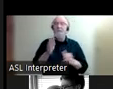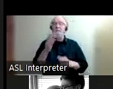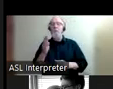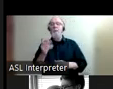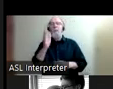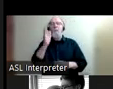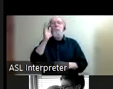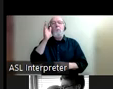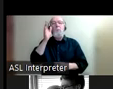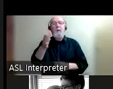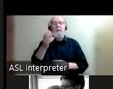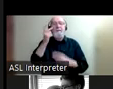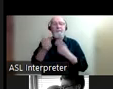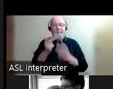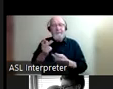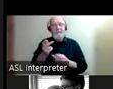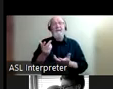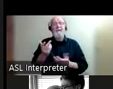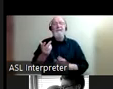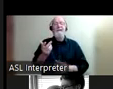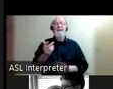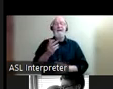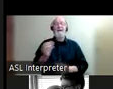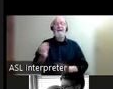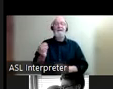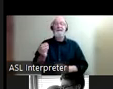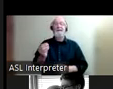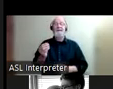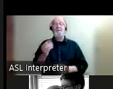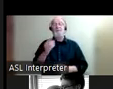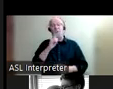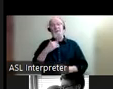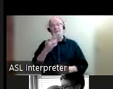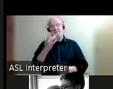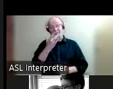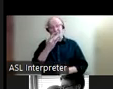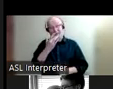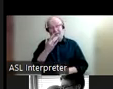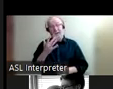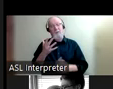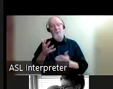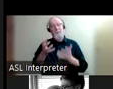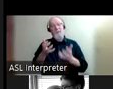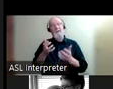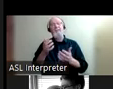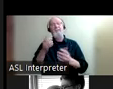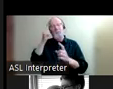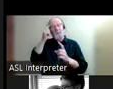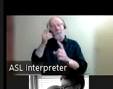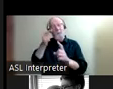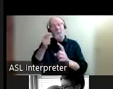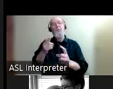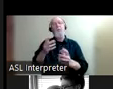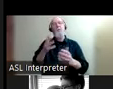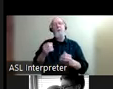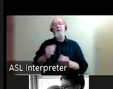list as soon as possible that I'll get to. And my eventual goal is to put a different color pin